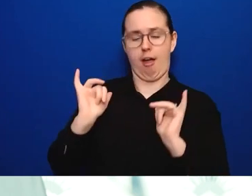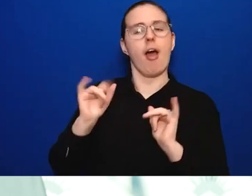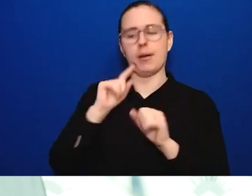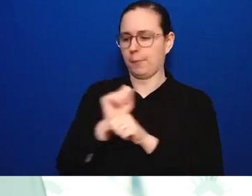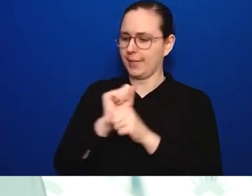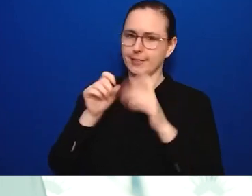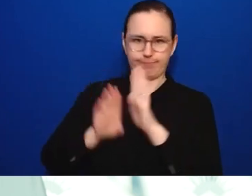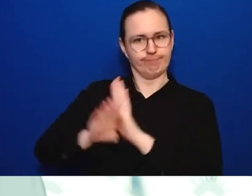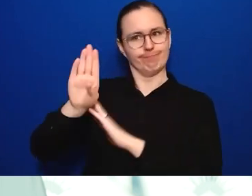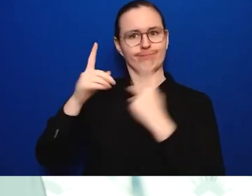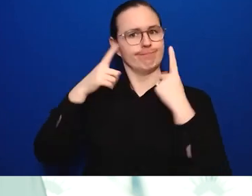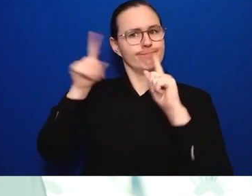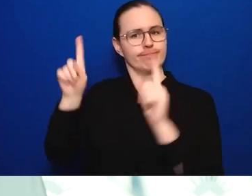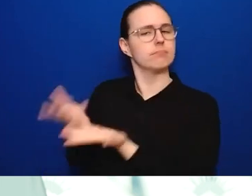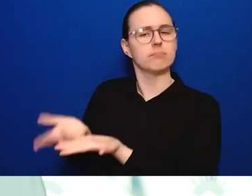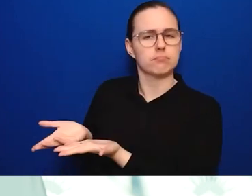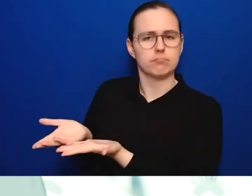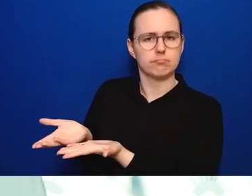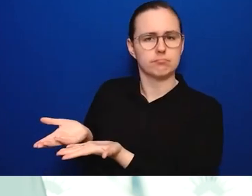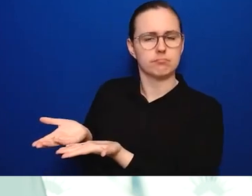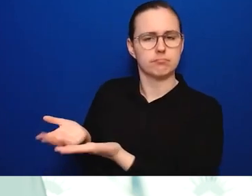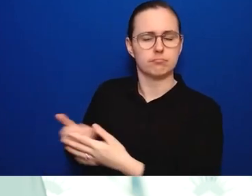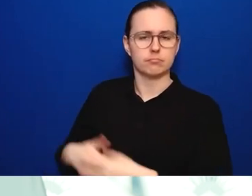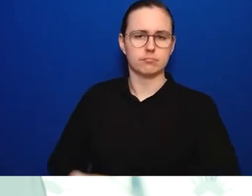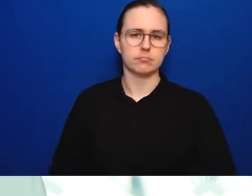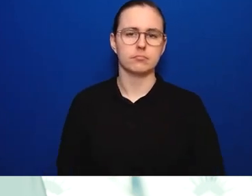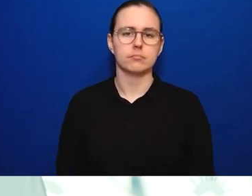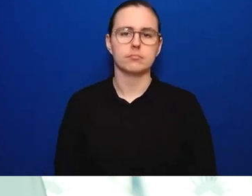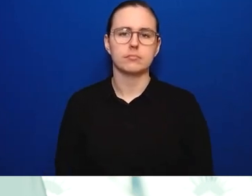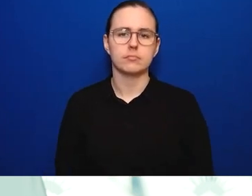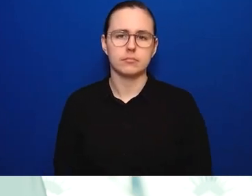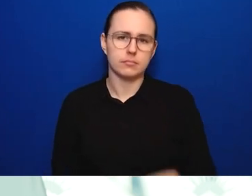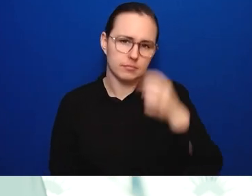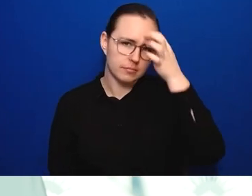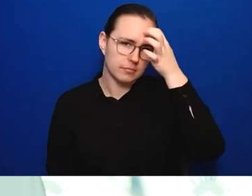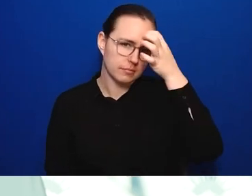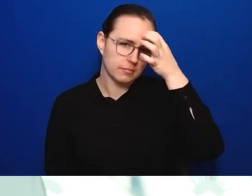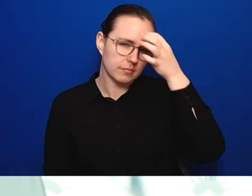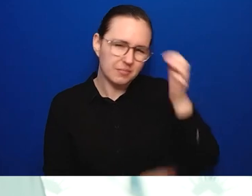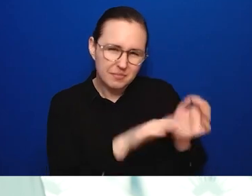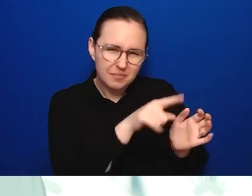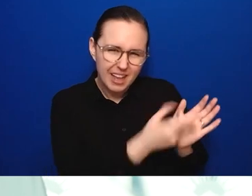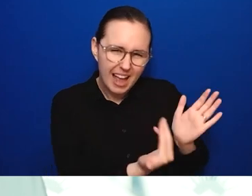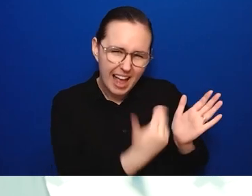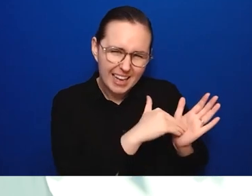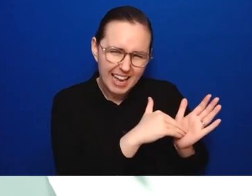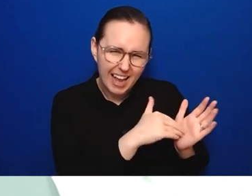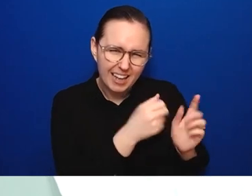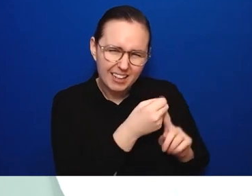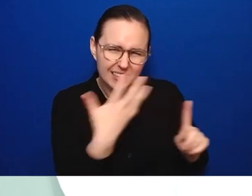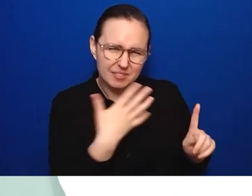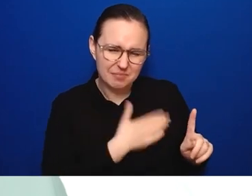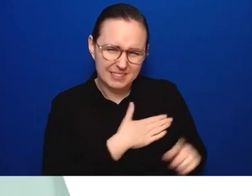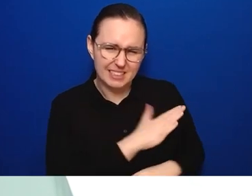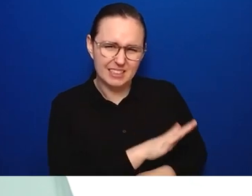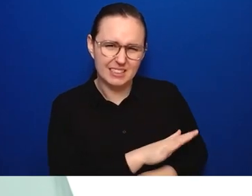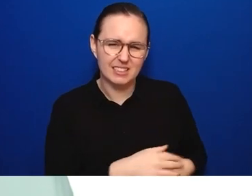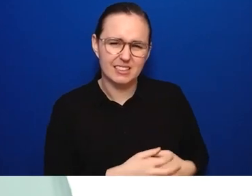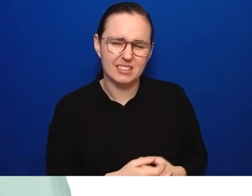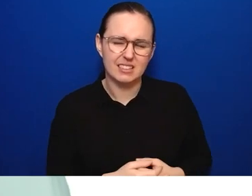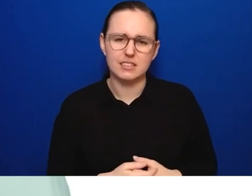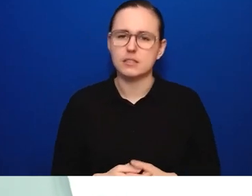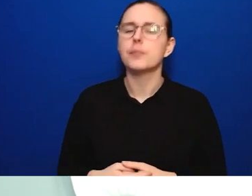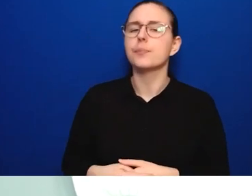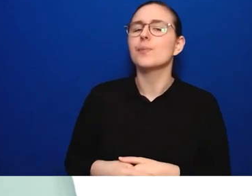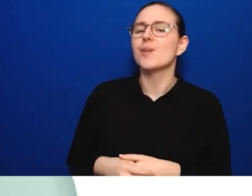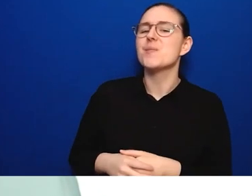For Leslie. Sorry, it's Benjamin. She asked it for Leslie. Sorry, the first part was cut off. No, yeah. Can you repeat the question, please? Yeah. Hi, Leslie. So I